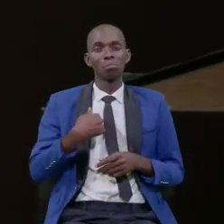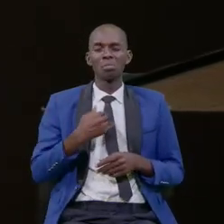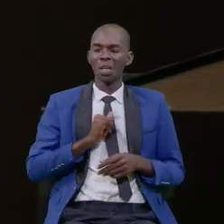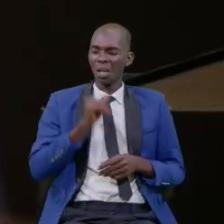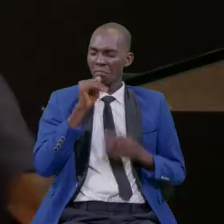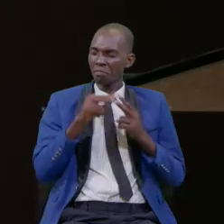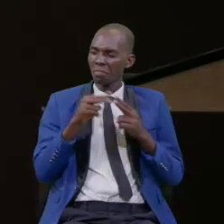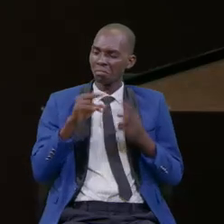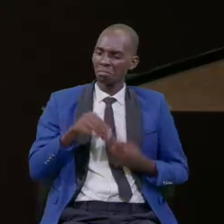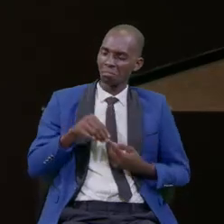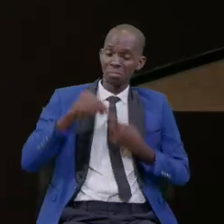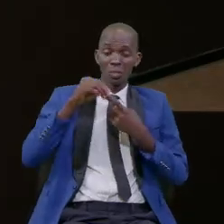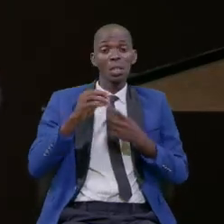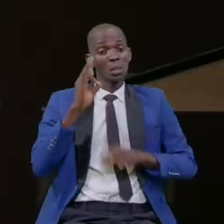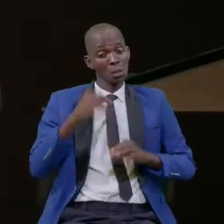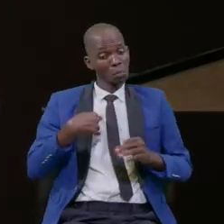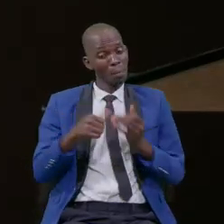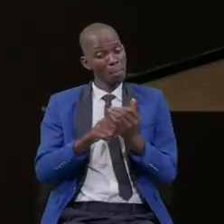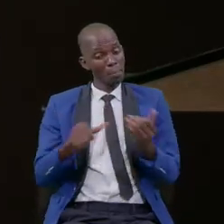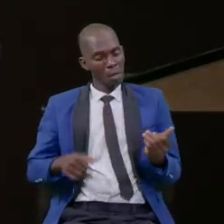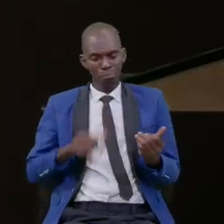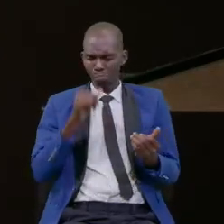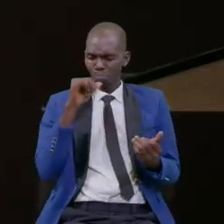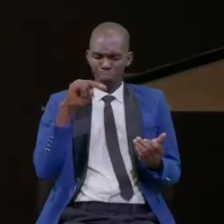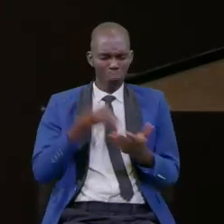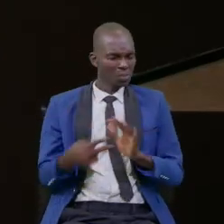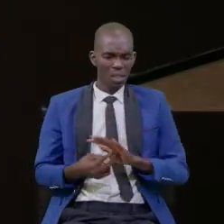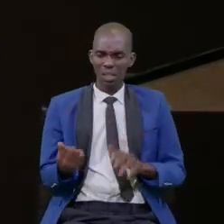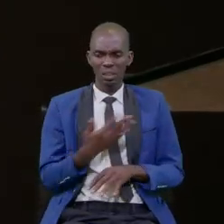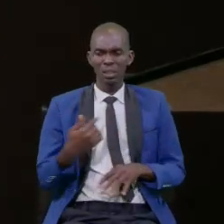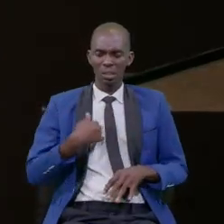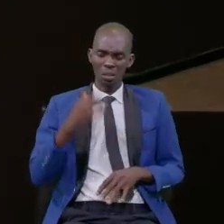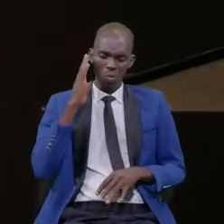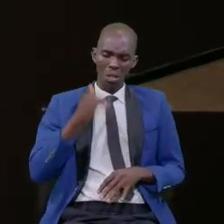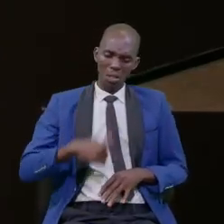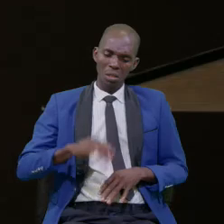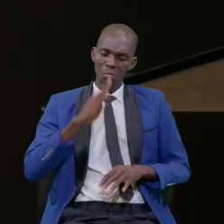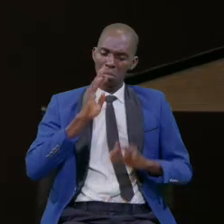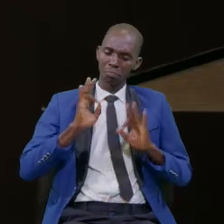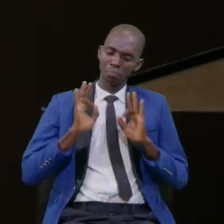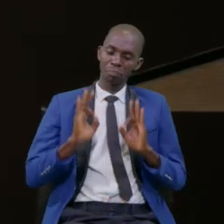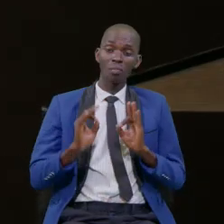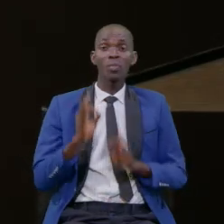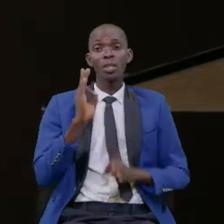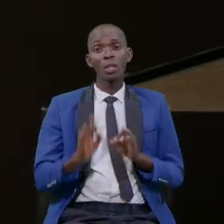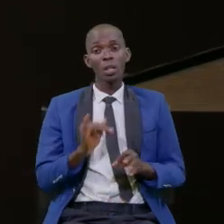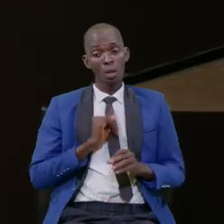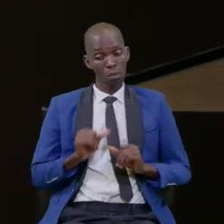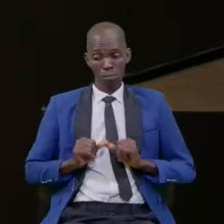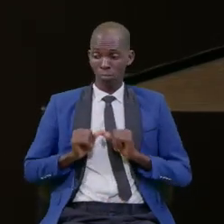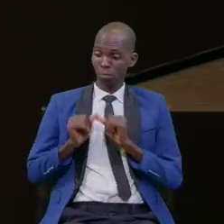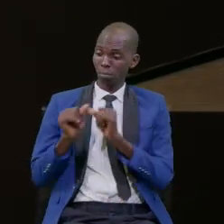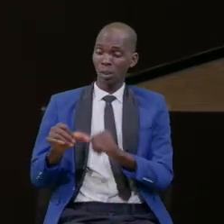special. Even if I draw back, I'm still all right. Even if I continue in